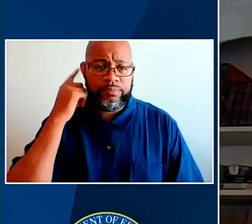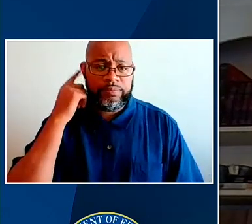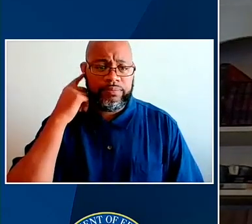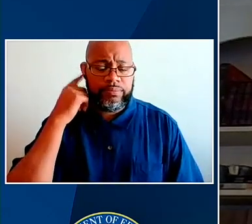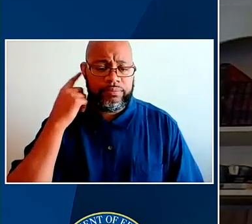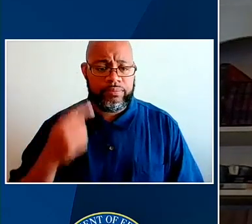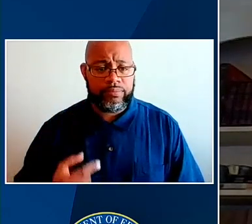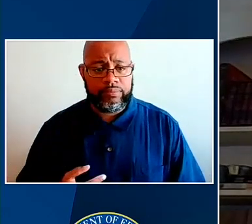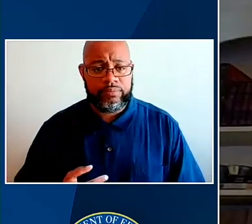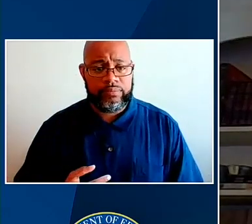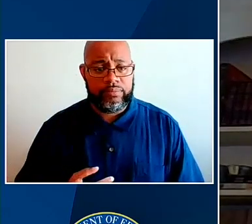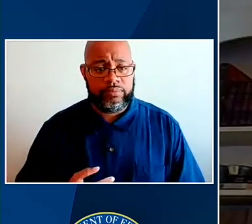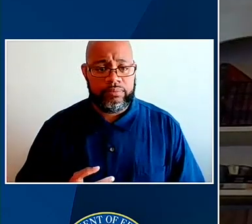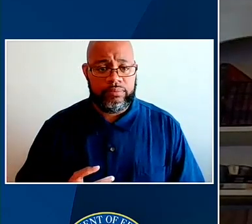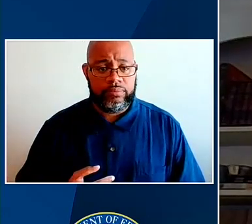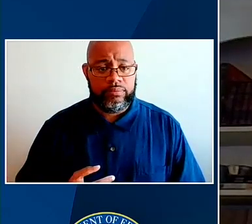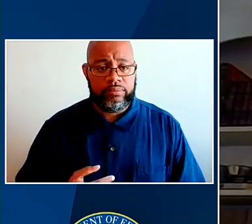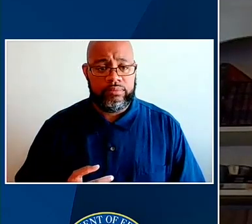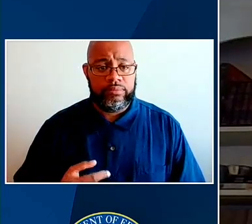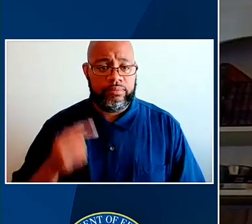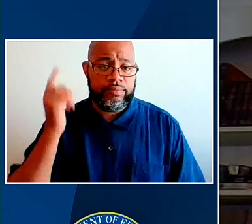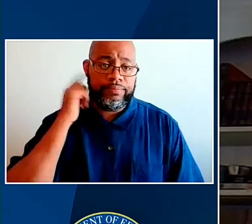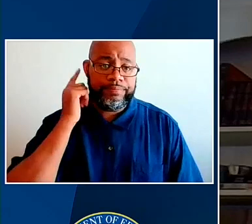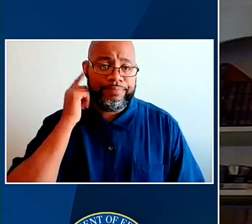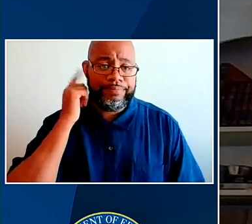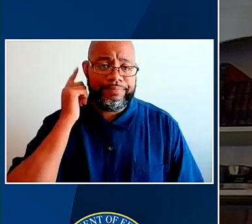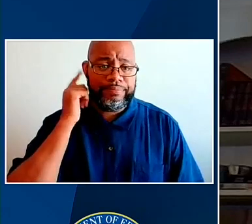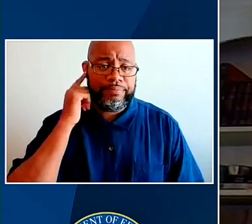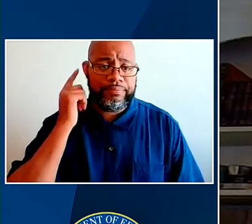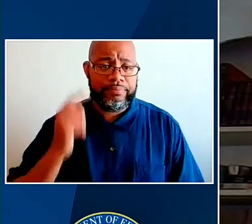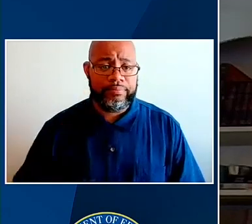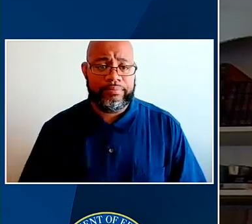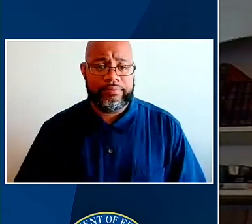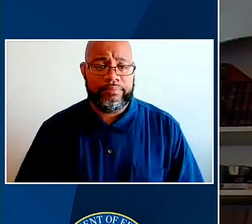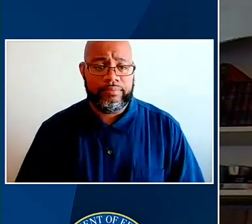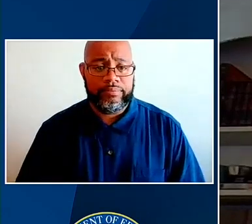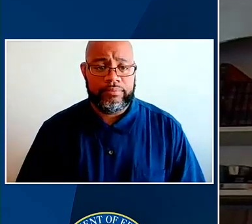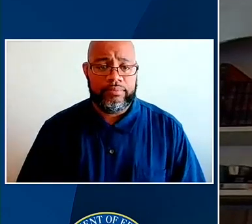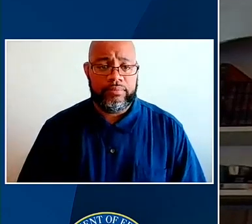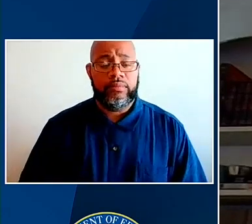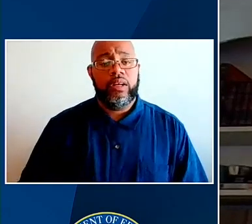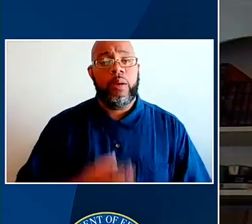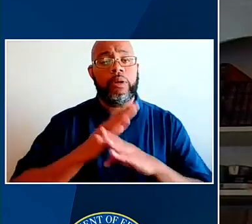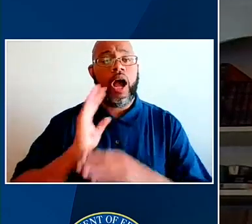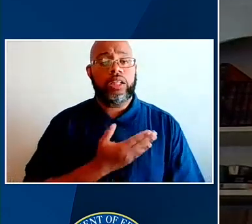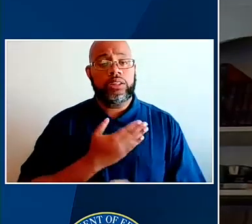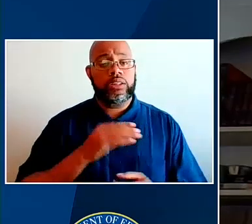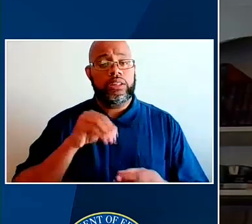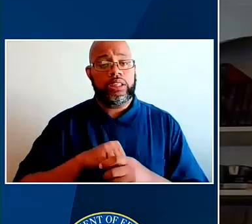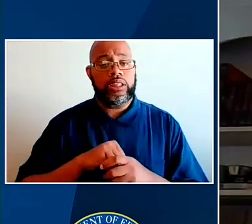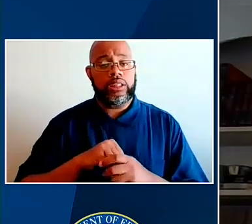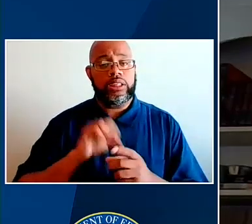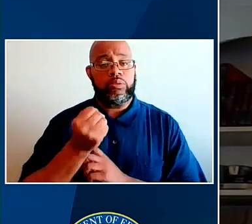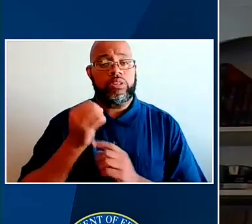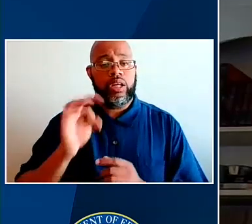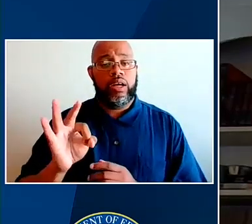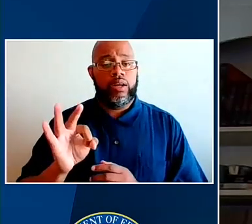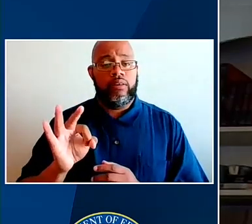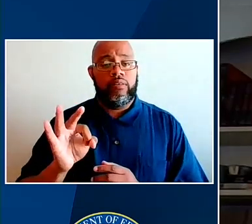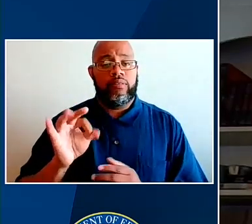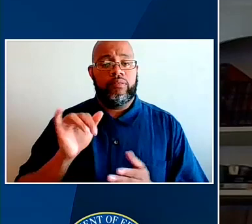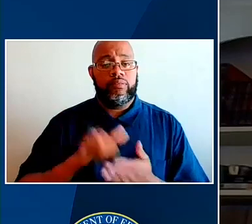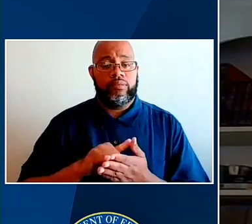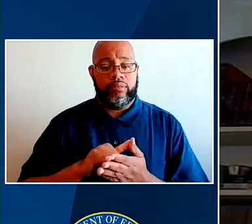this. Only person active practice shall not be affected thereby, which protects us in the case of lawsuits or something along those